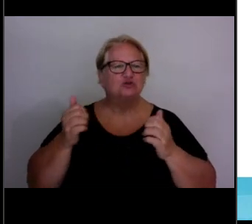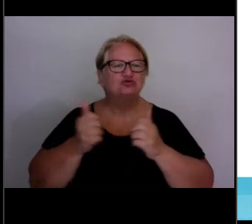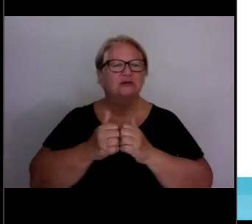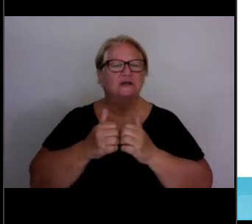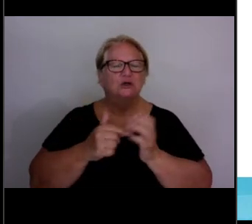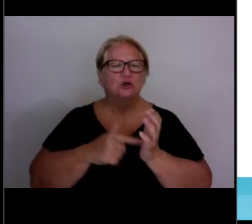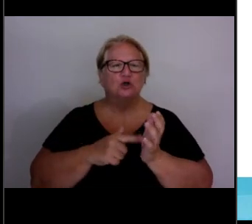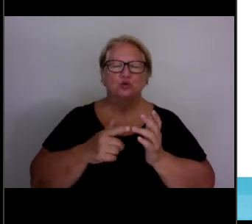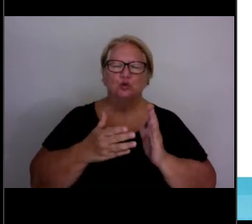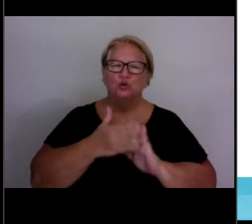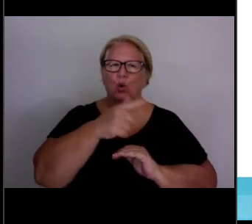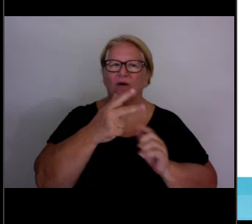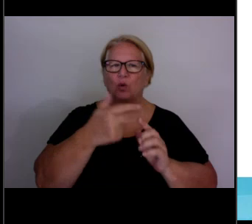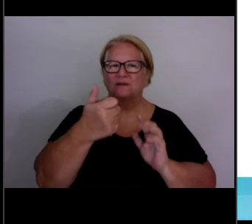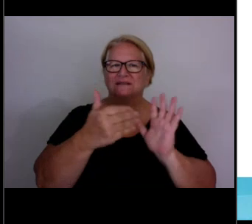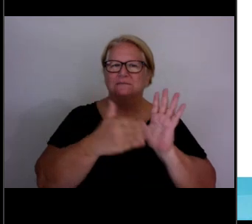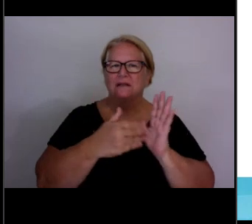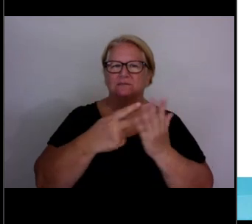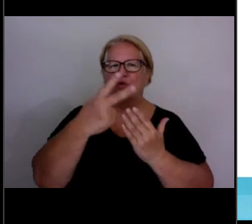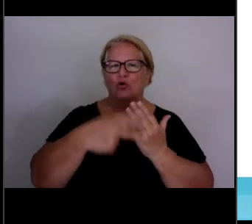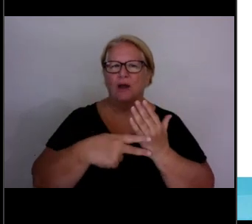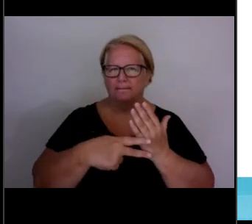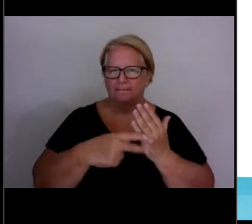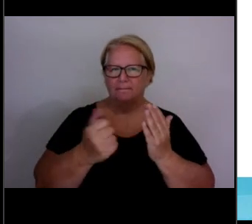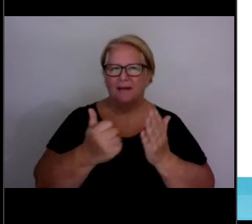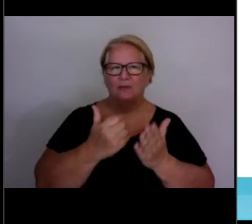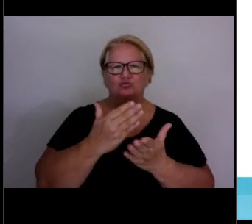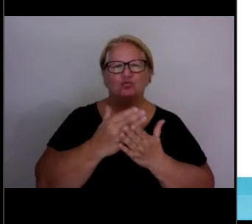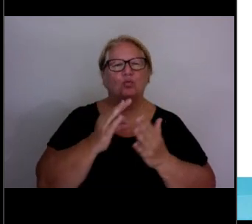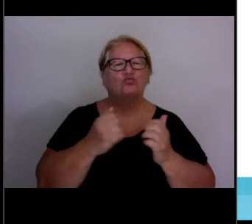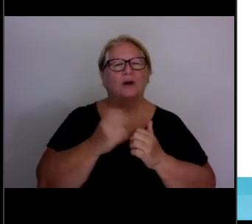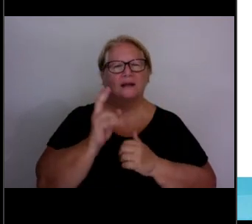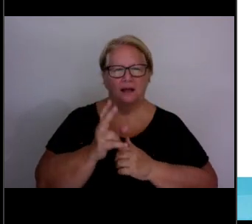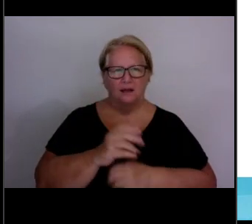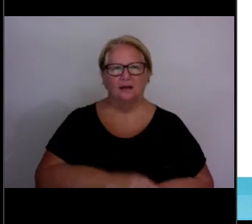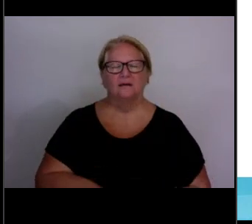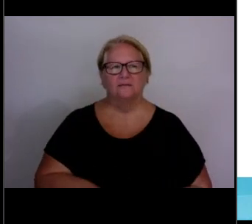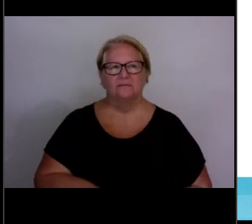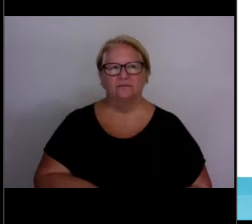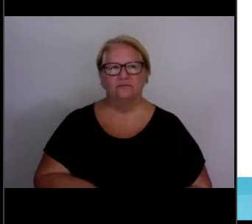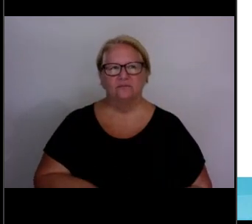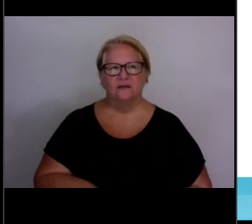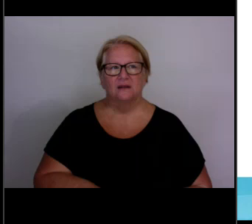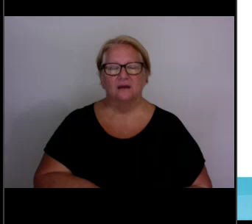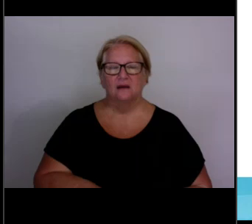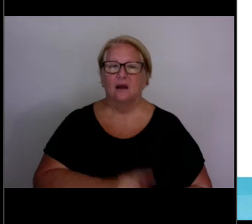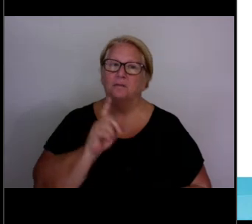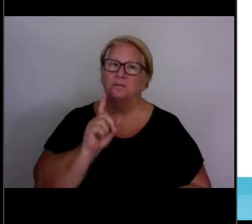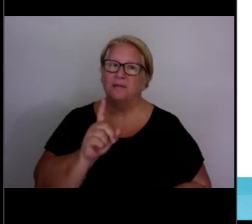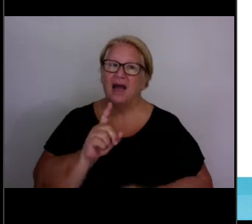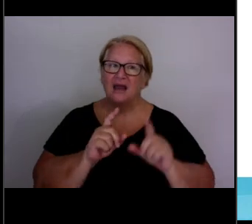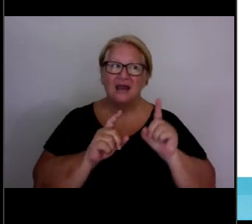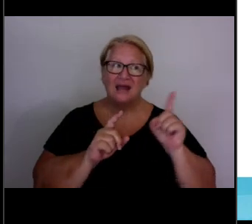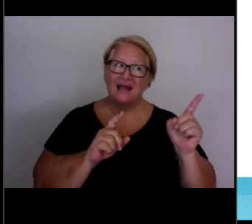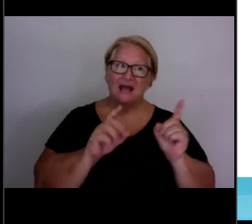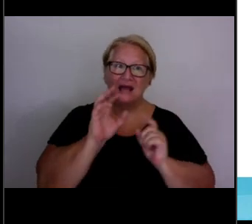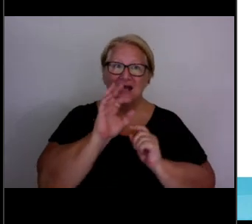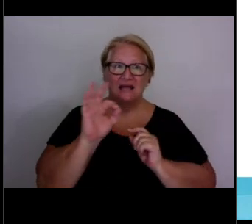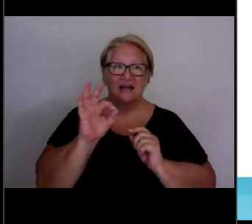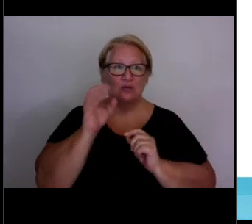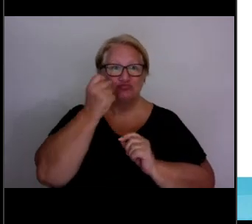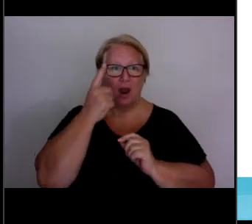prevention program. But perhaps most importantly, he had no understanding of how unsafe his brother and father felt at home as